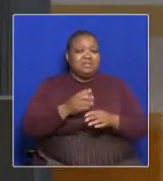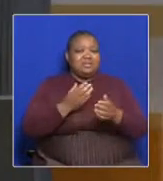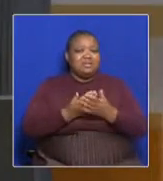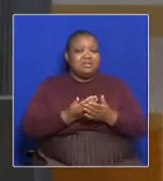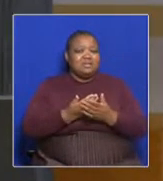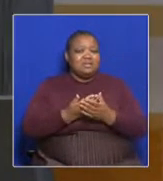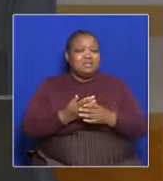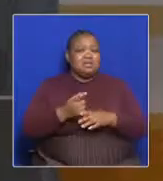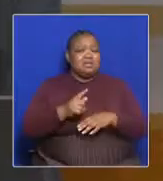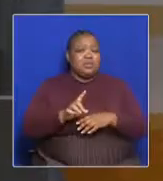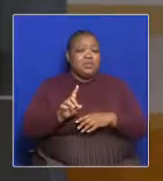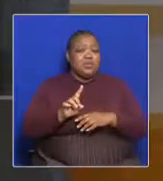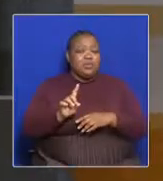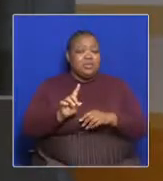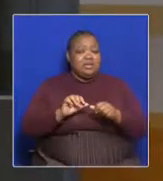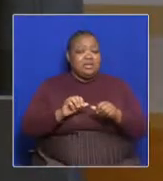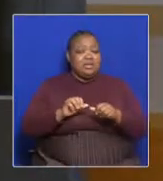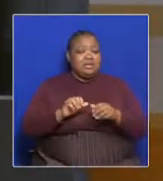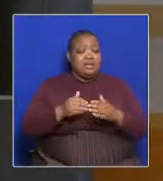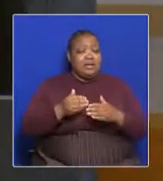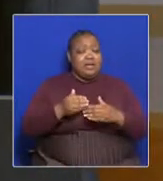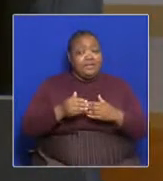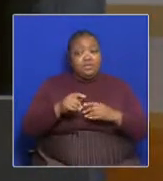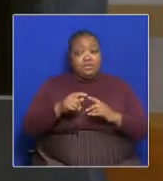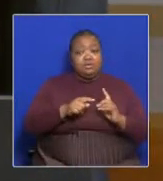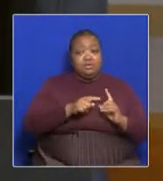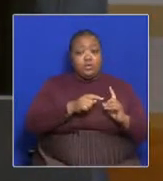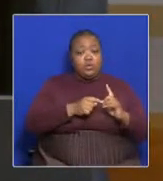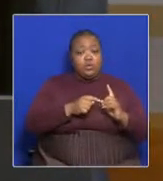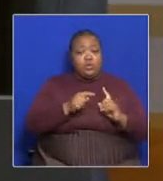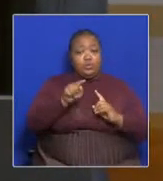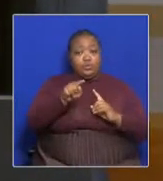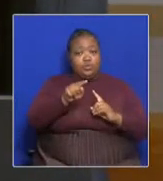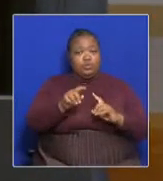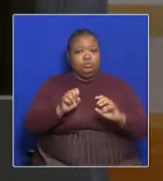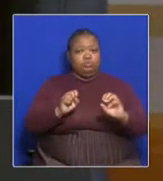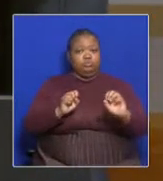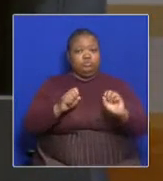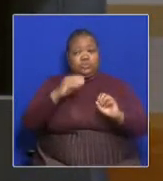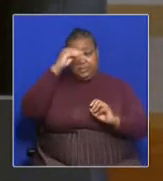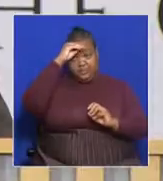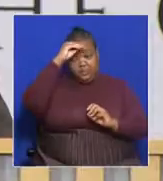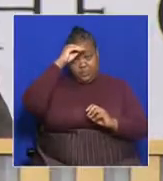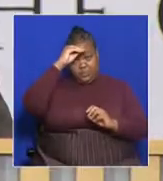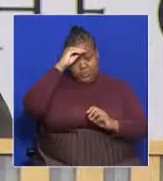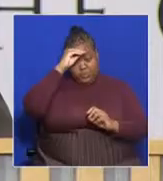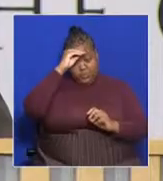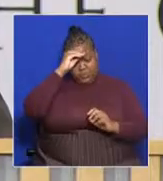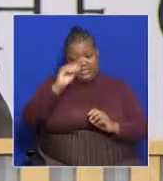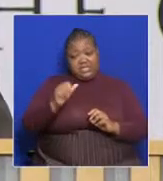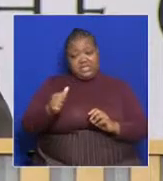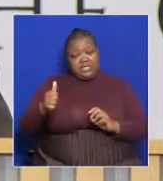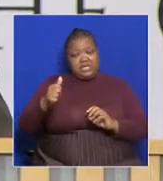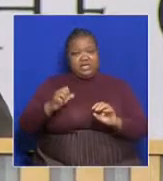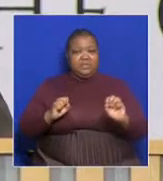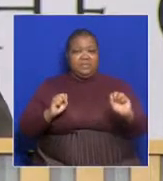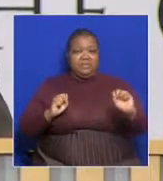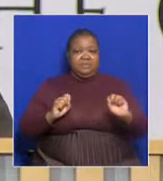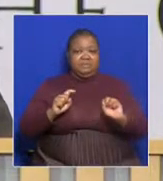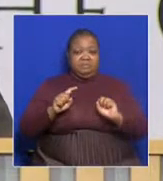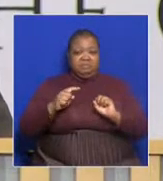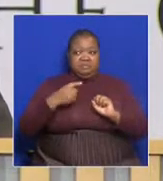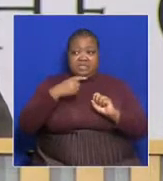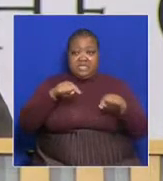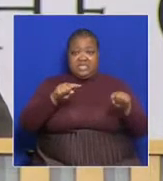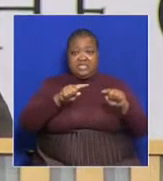your word, and when I say your word, I mean the other police officers as well, only their words about what was found in